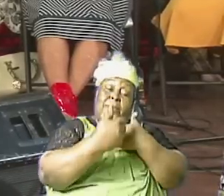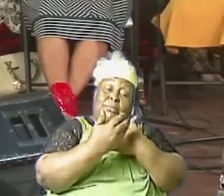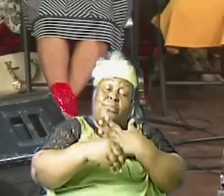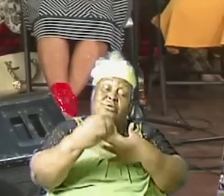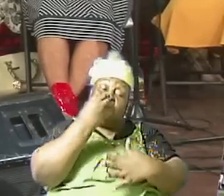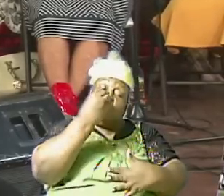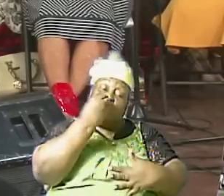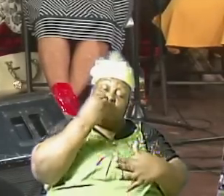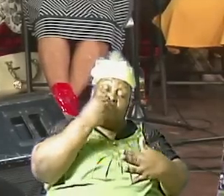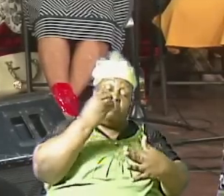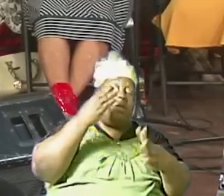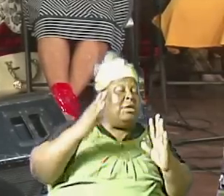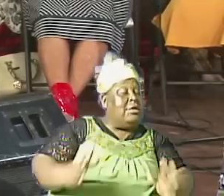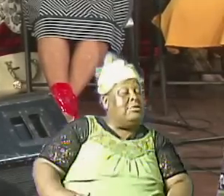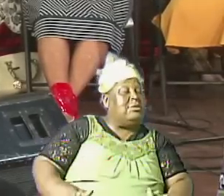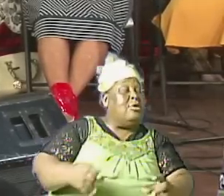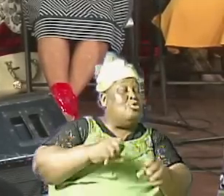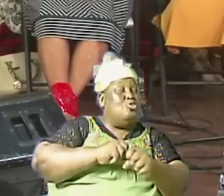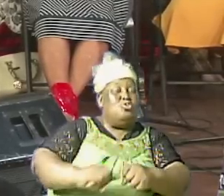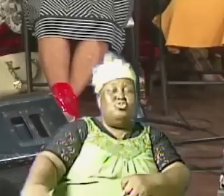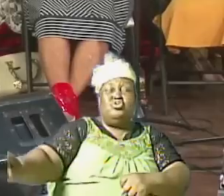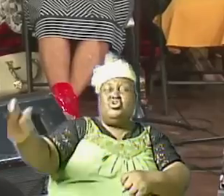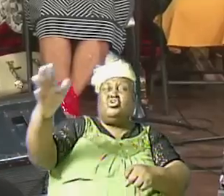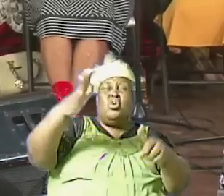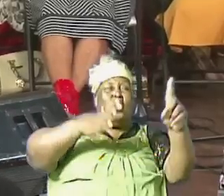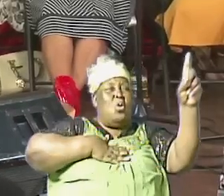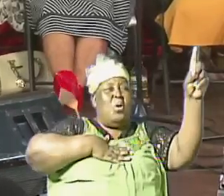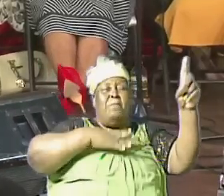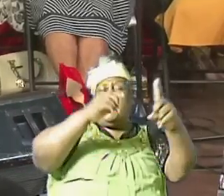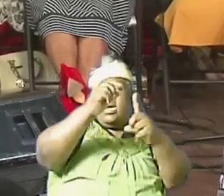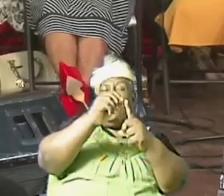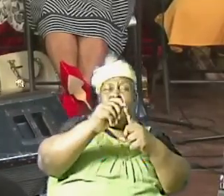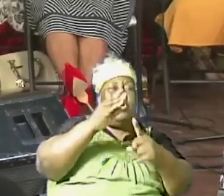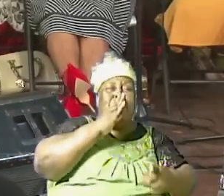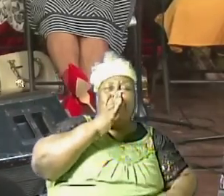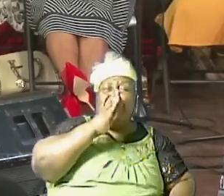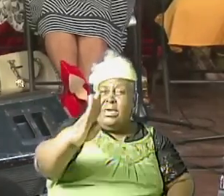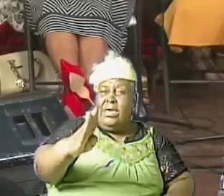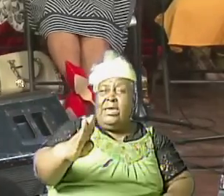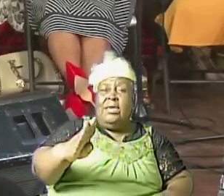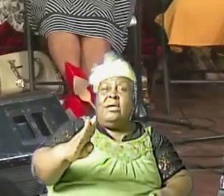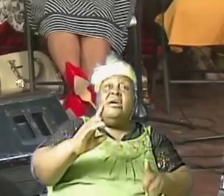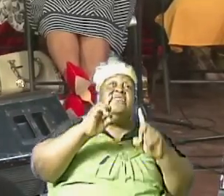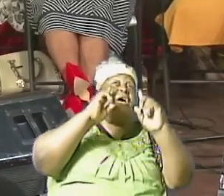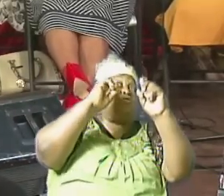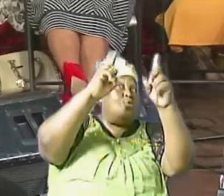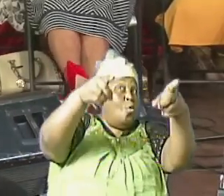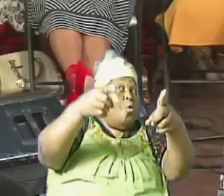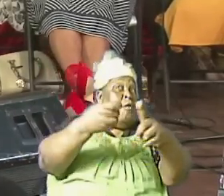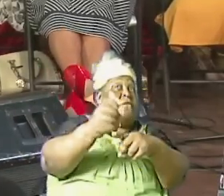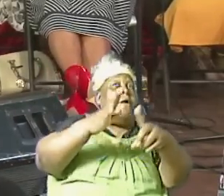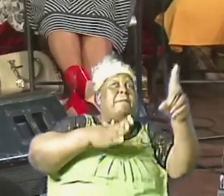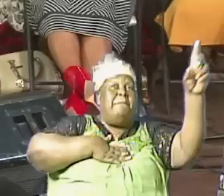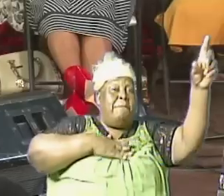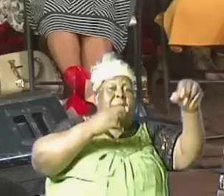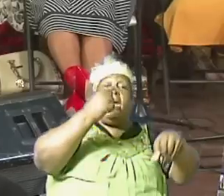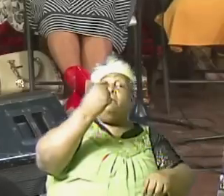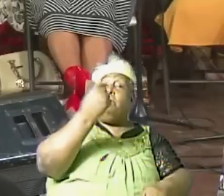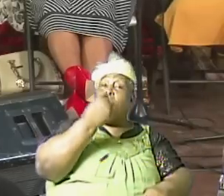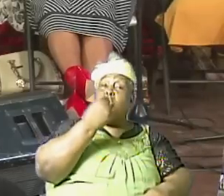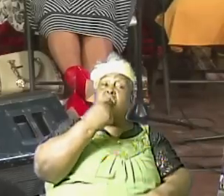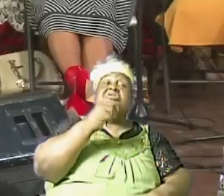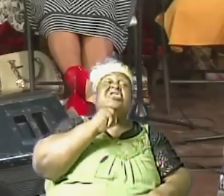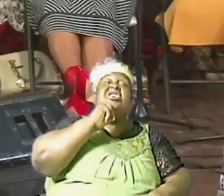bread to the eater. So shall my word be that goeth forth from my